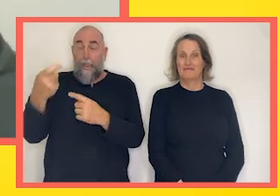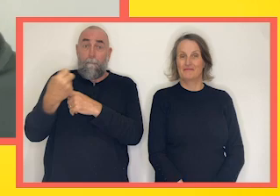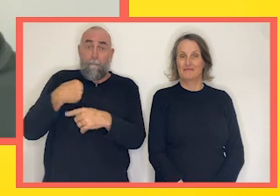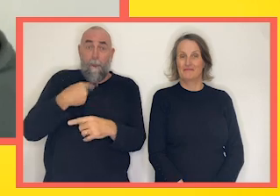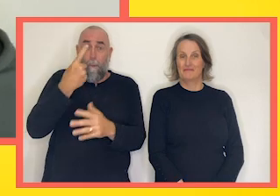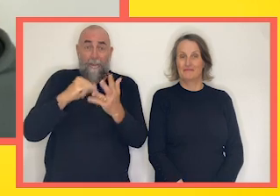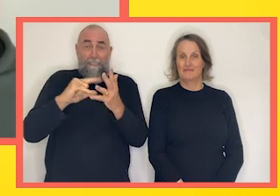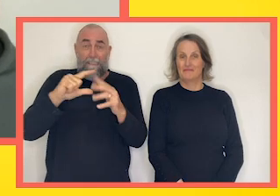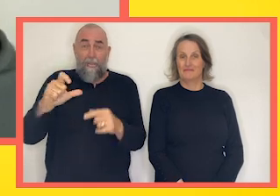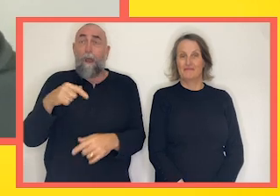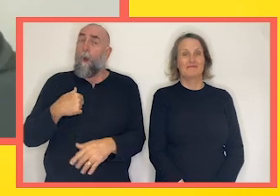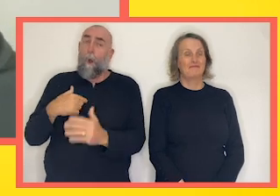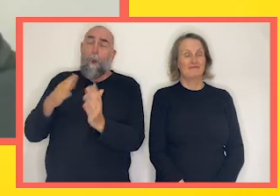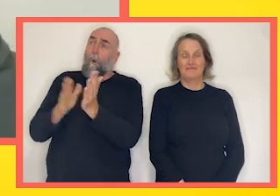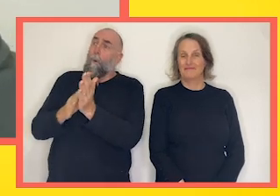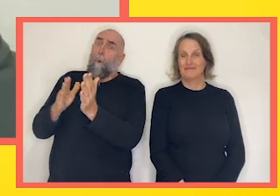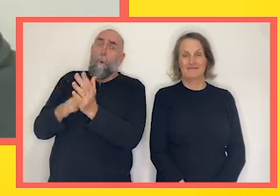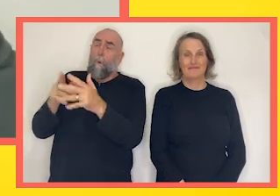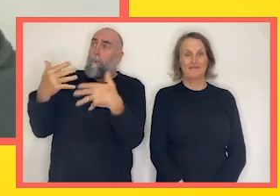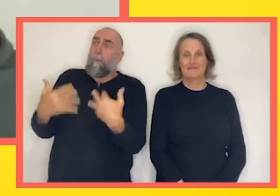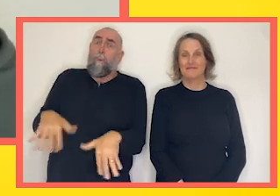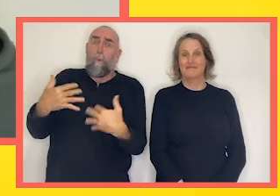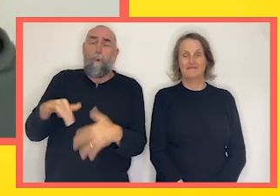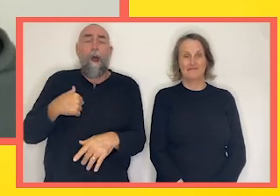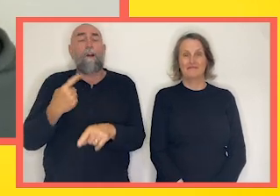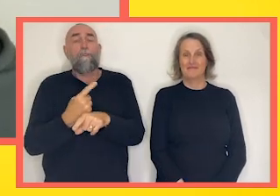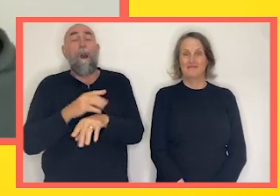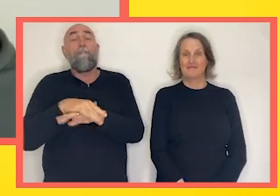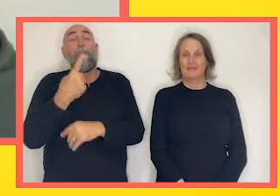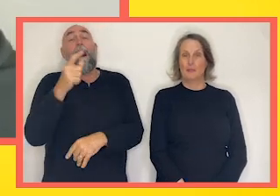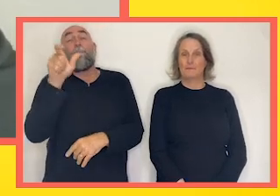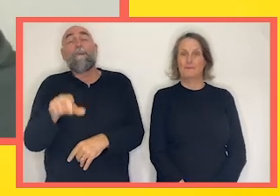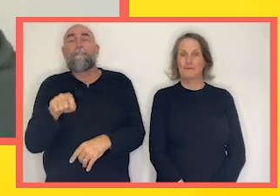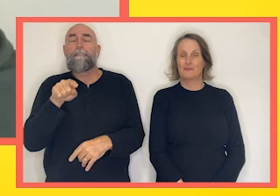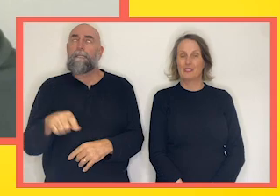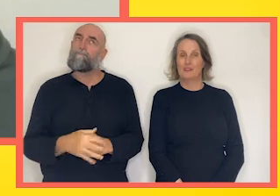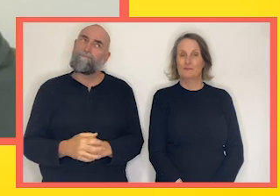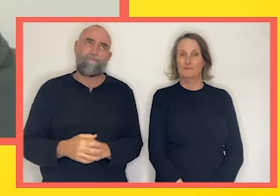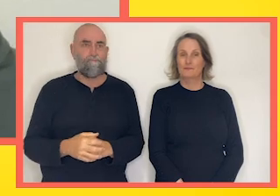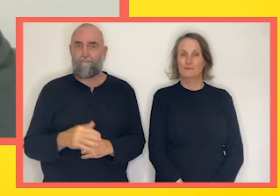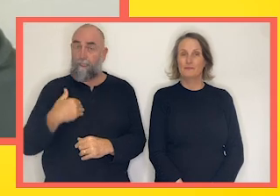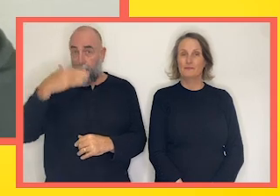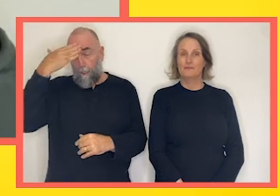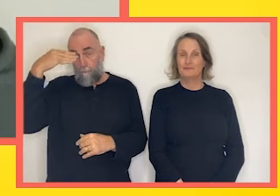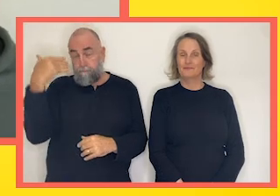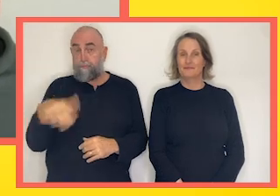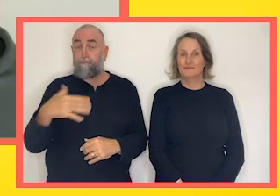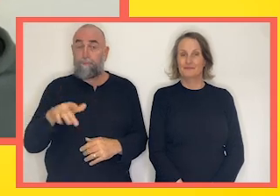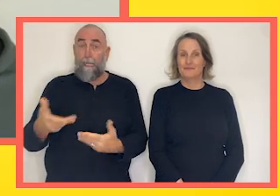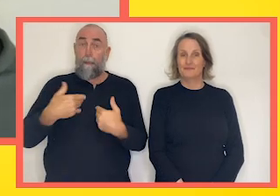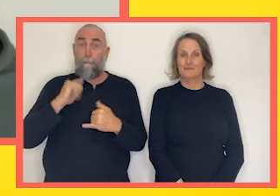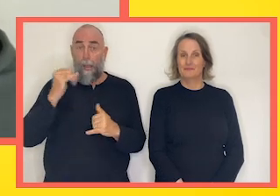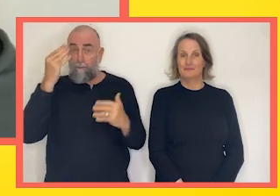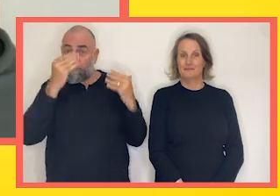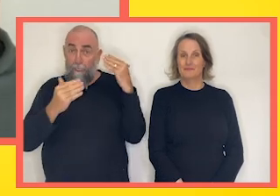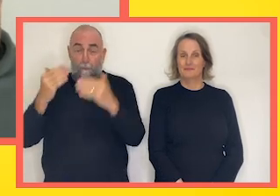record is outstanding. And I have to talk about the person who was a pretty much the person of my